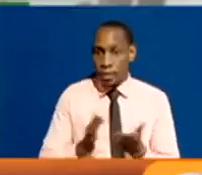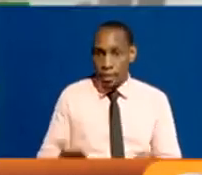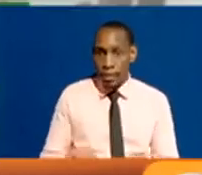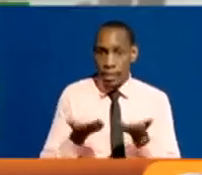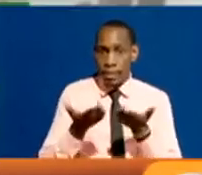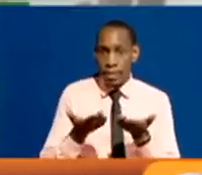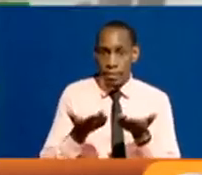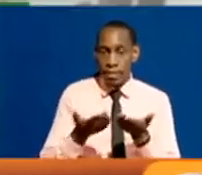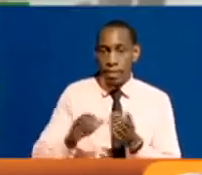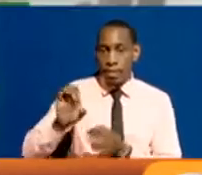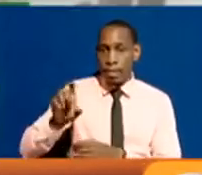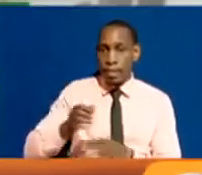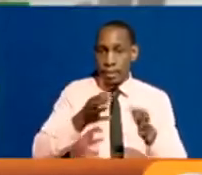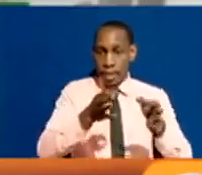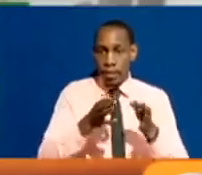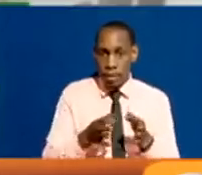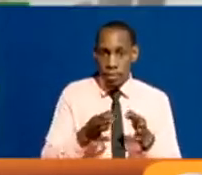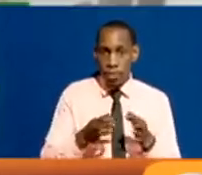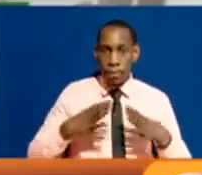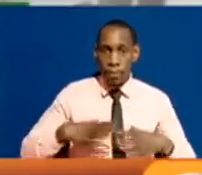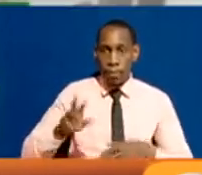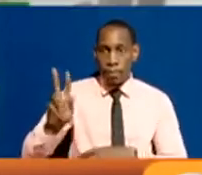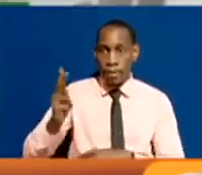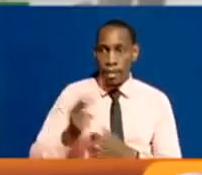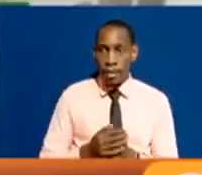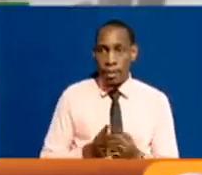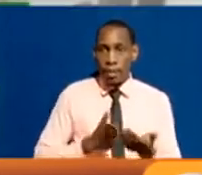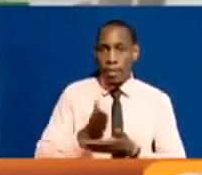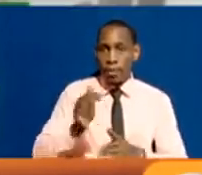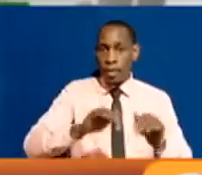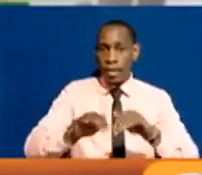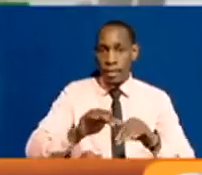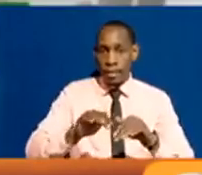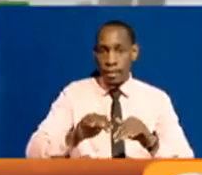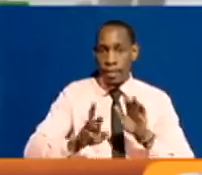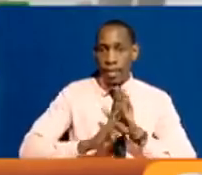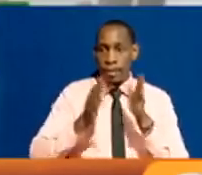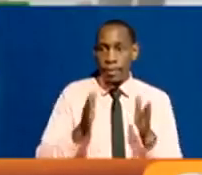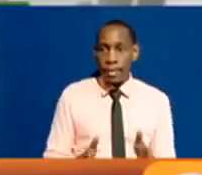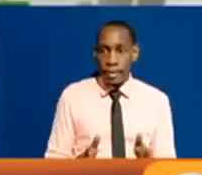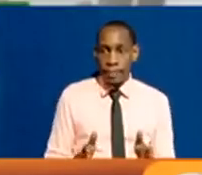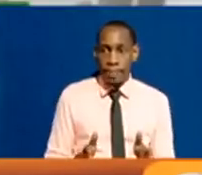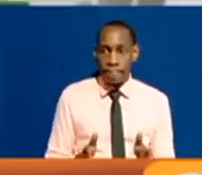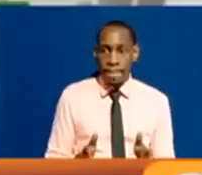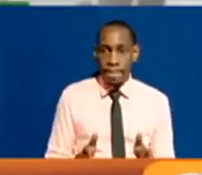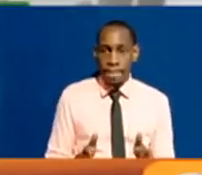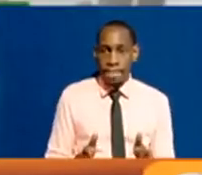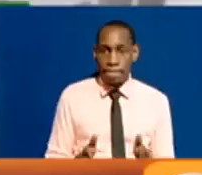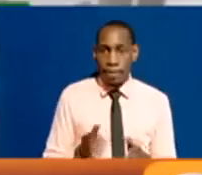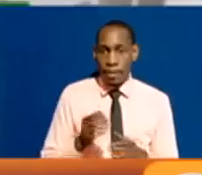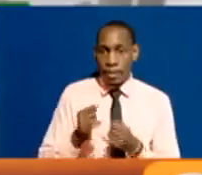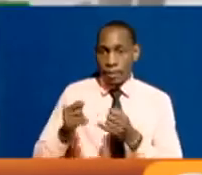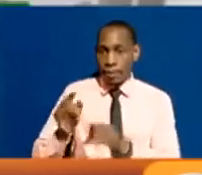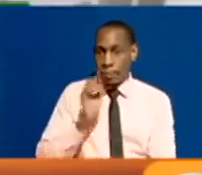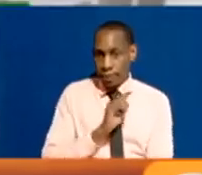enhance executive accountability to the people of Kenya through the elected representatives. If